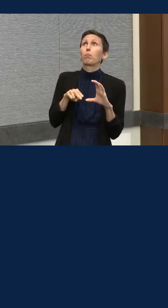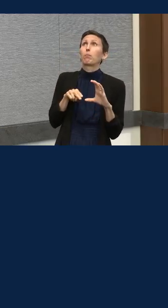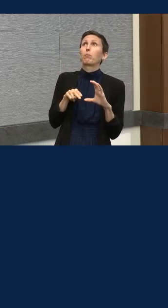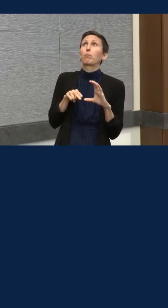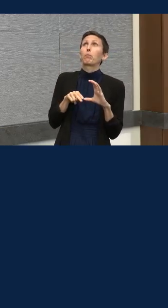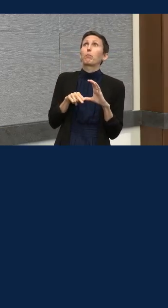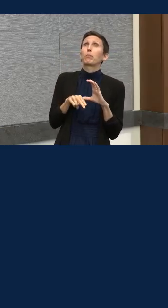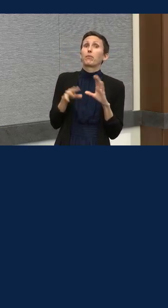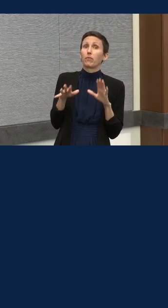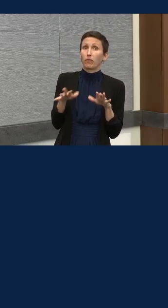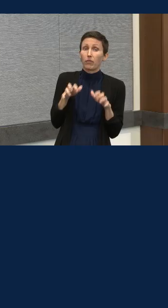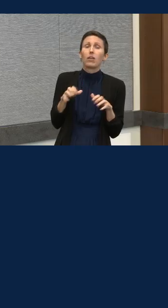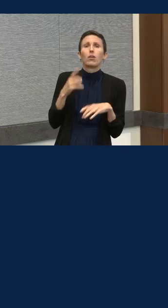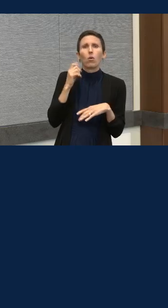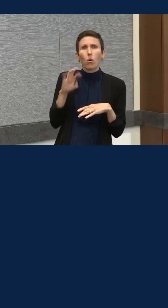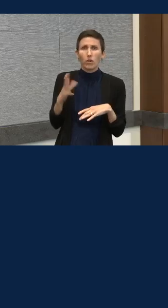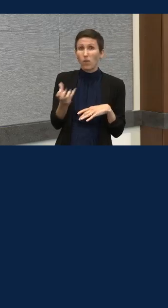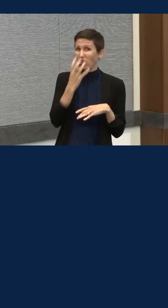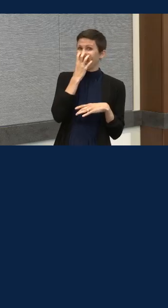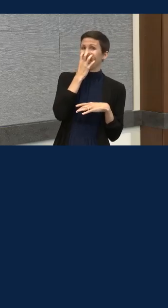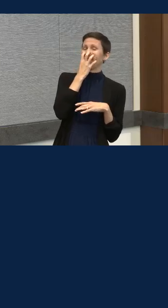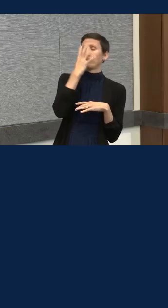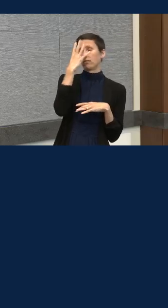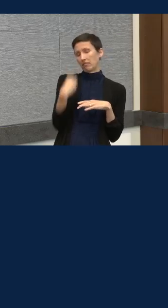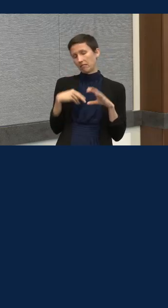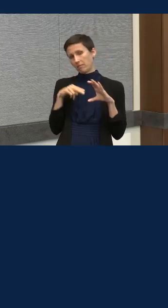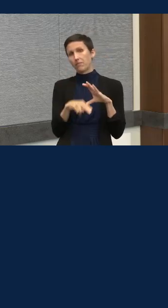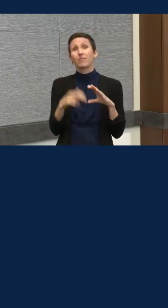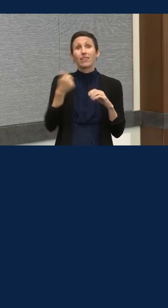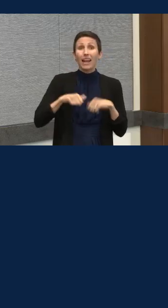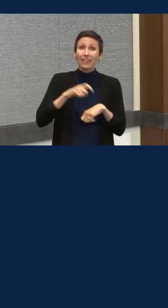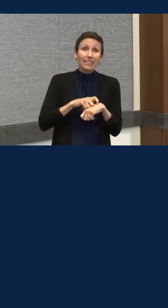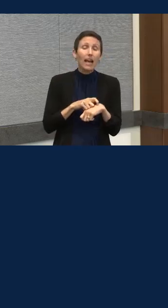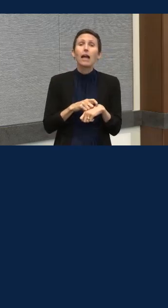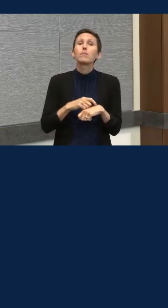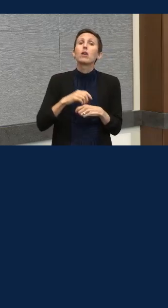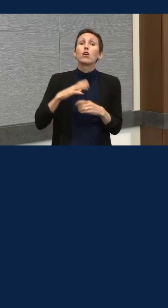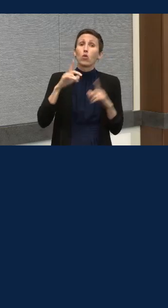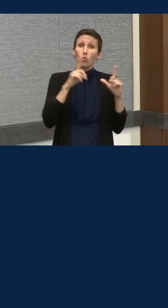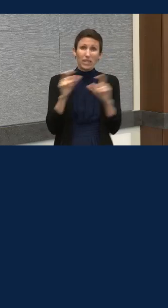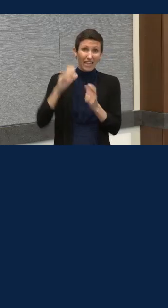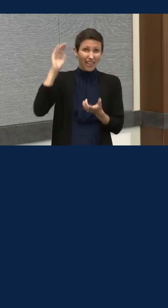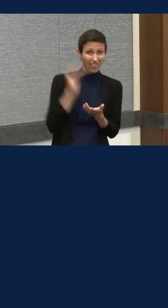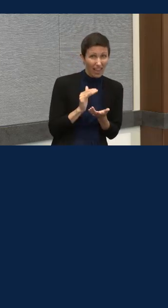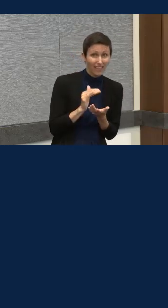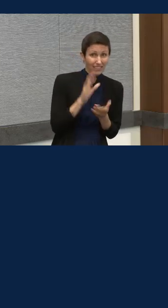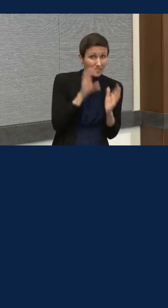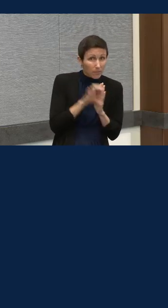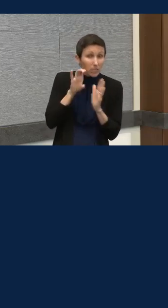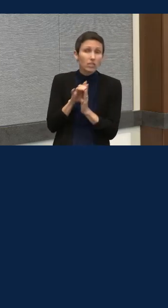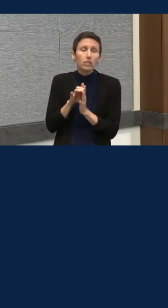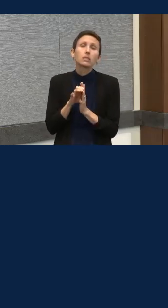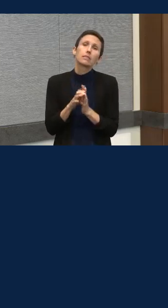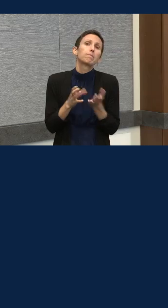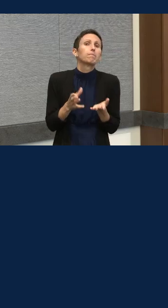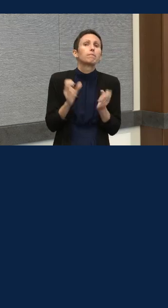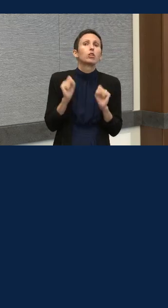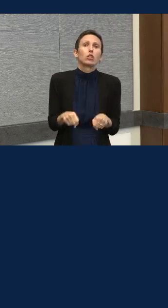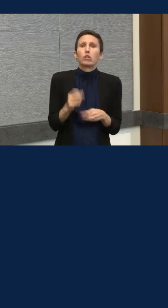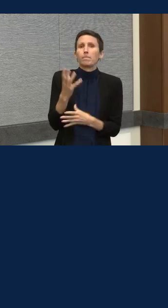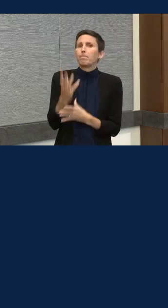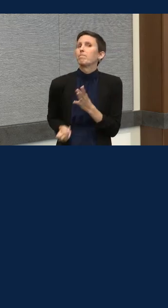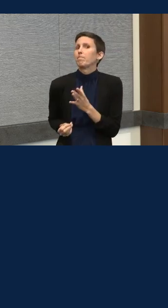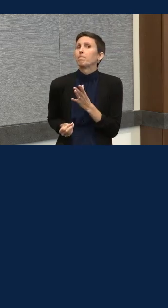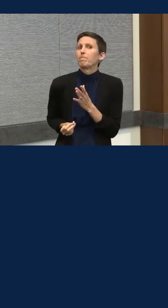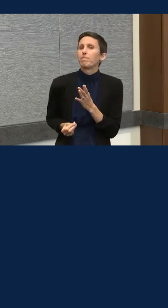do you want to sedate your kid, right? So anytime we undersample, there's the risk of losing information. Now, one thing I didn't mention